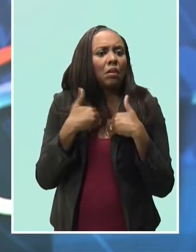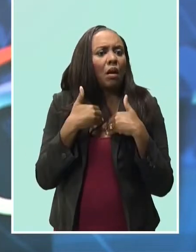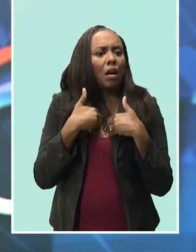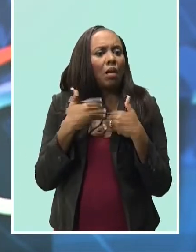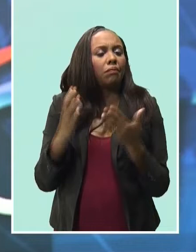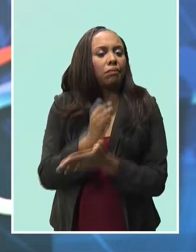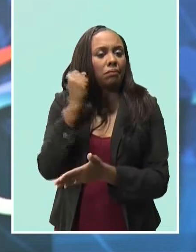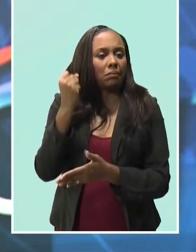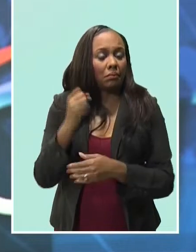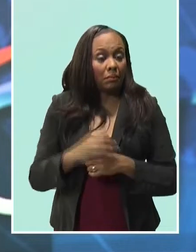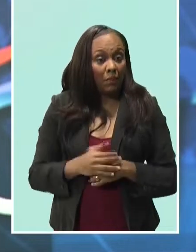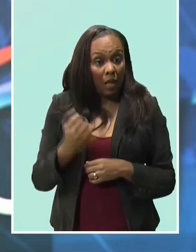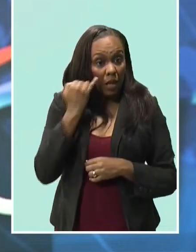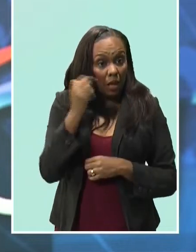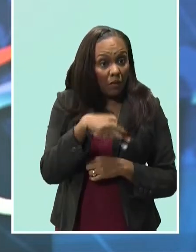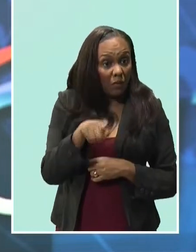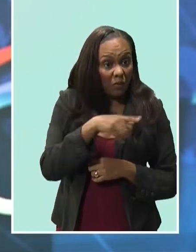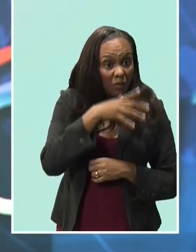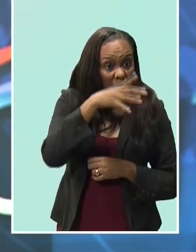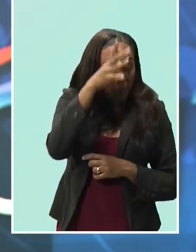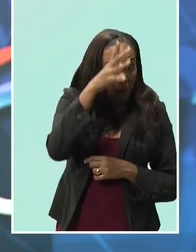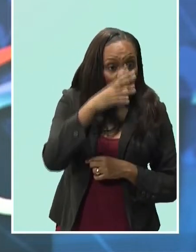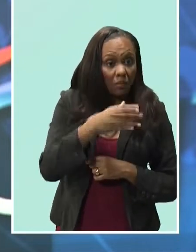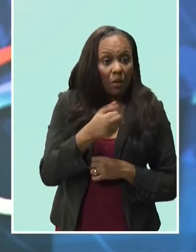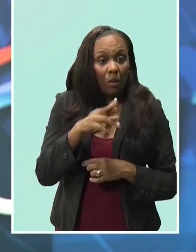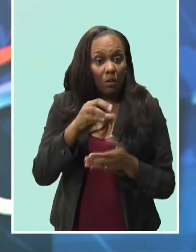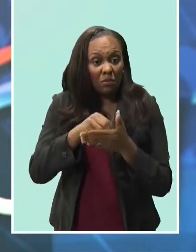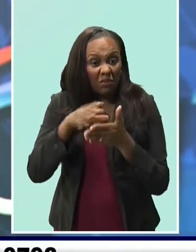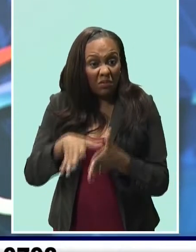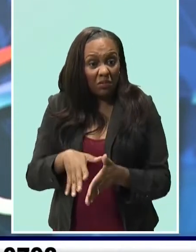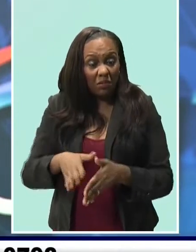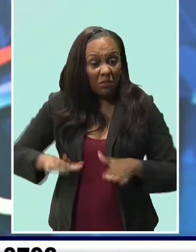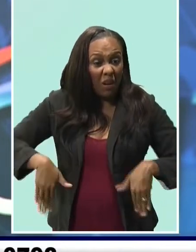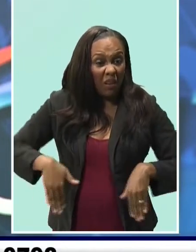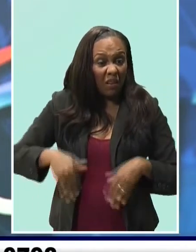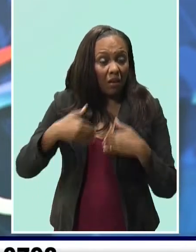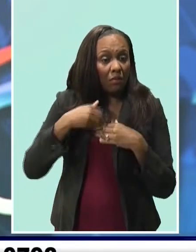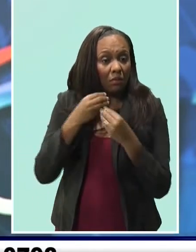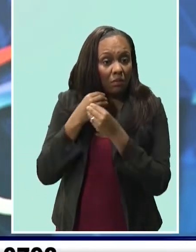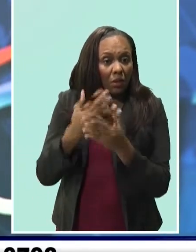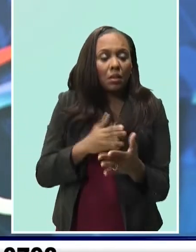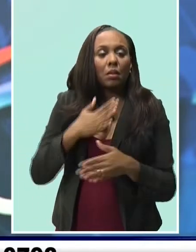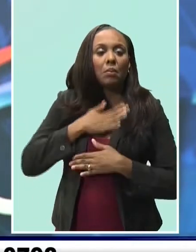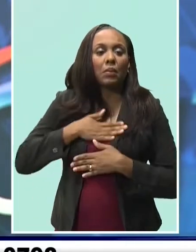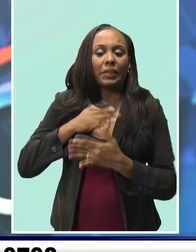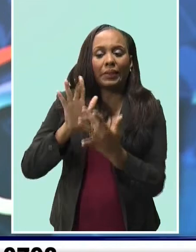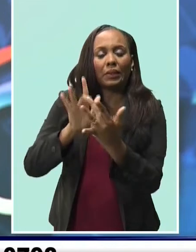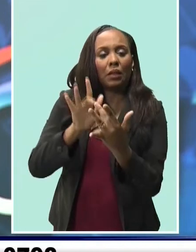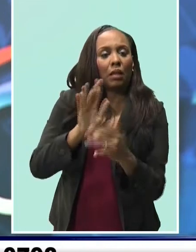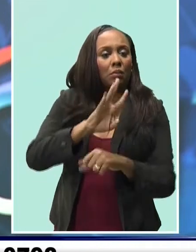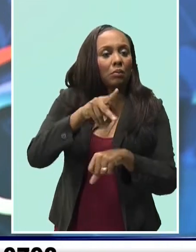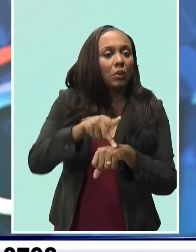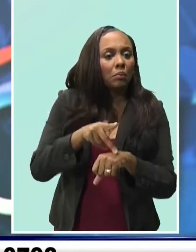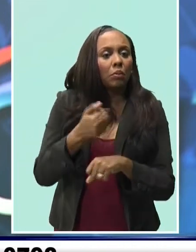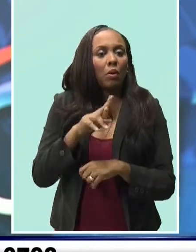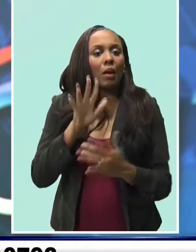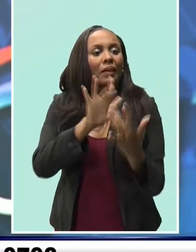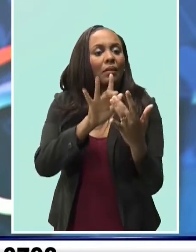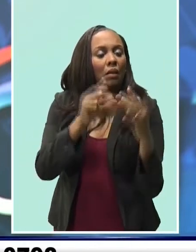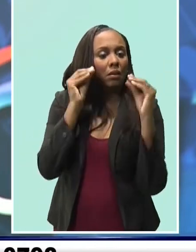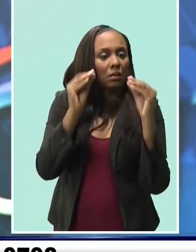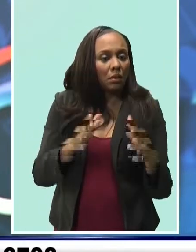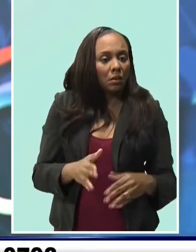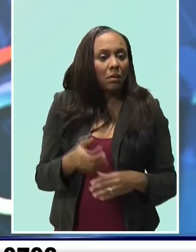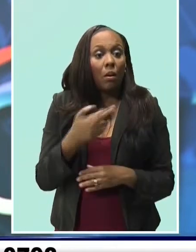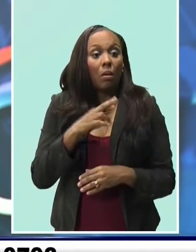not yet received the information on how to log on to G Suite are asked to contact the principals or class teachers. They may also call the ministry's help desk